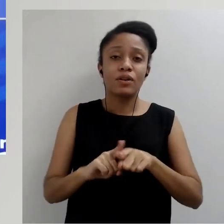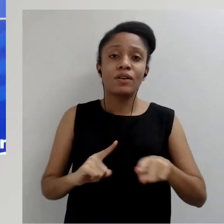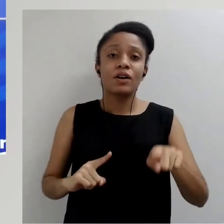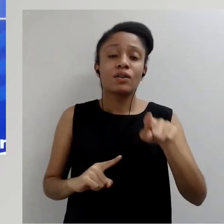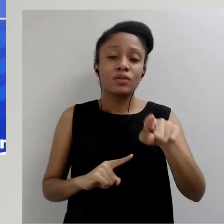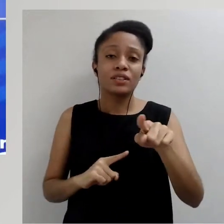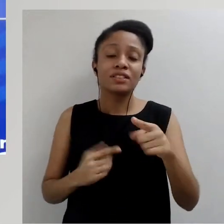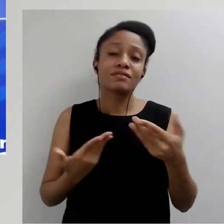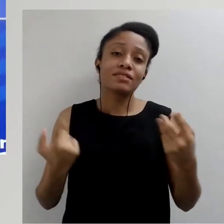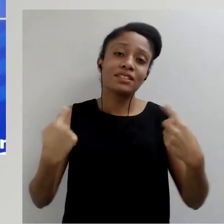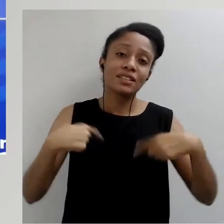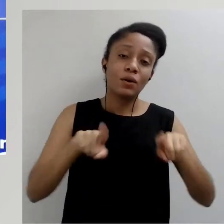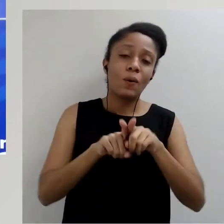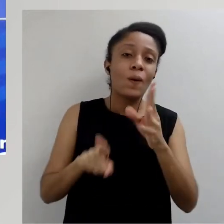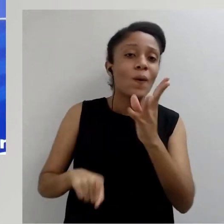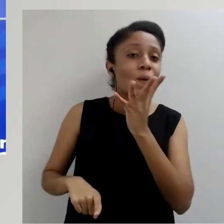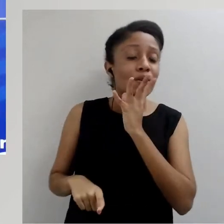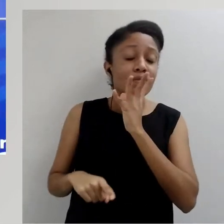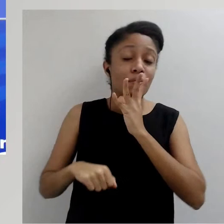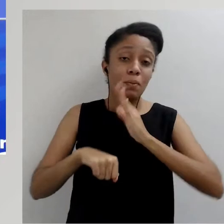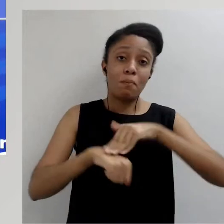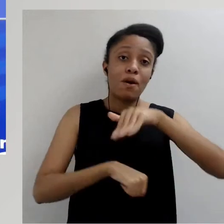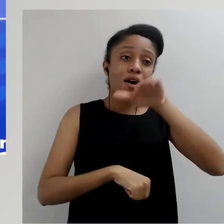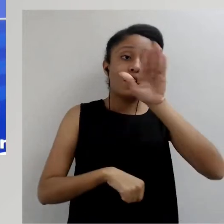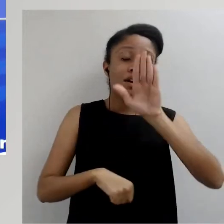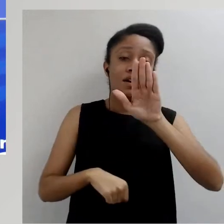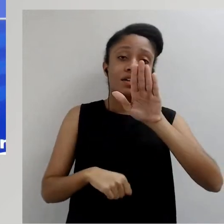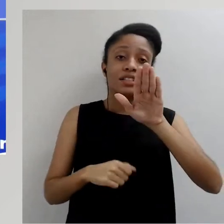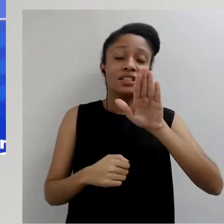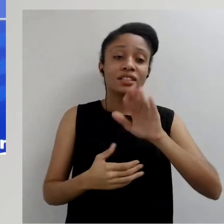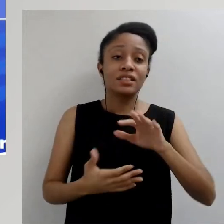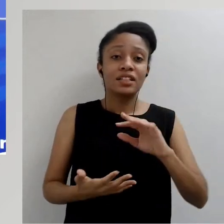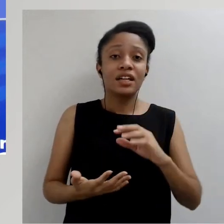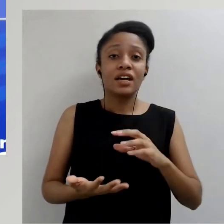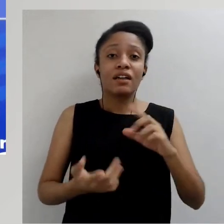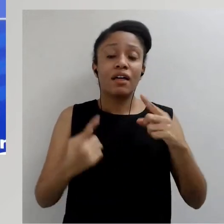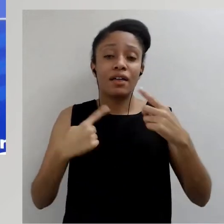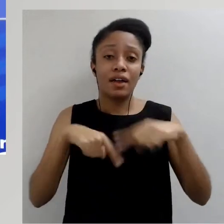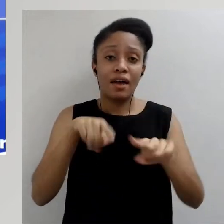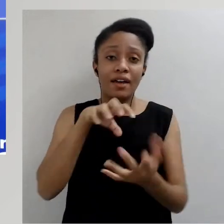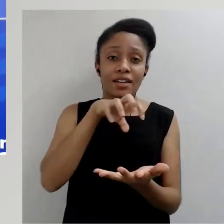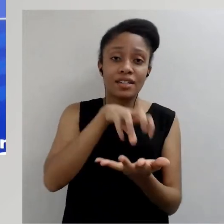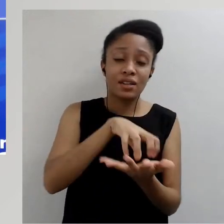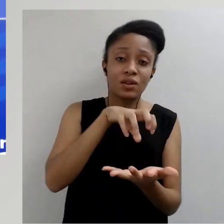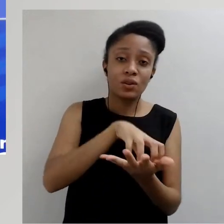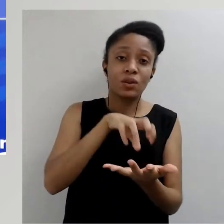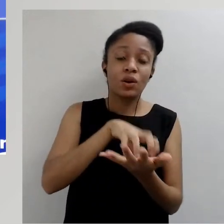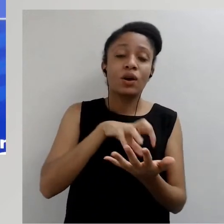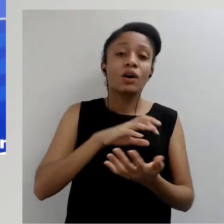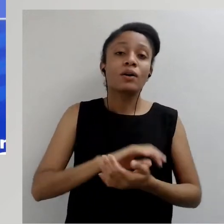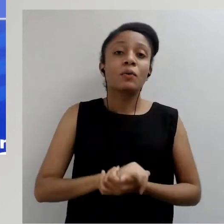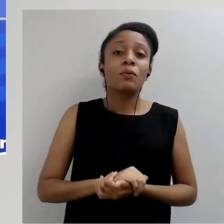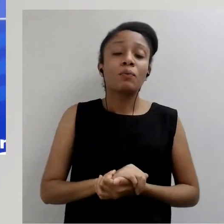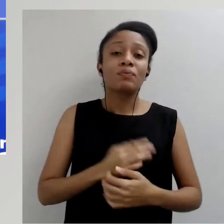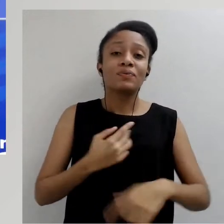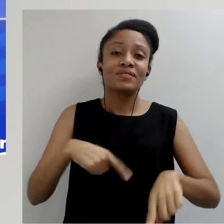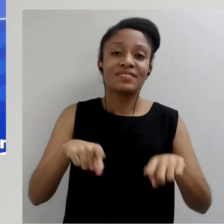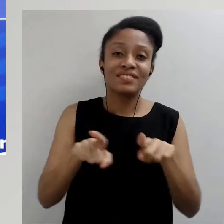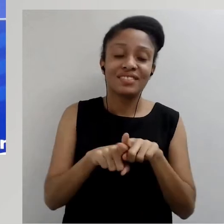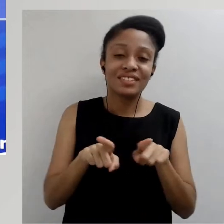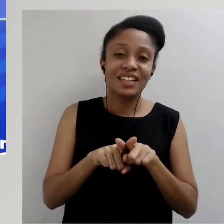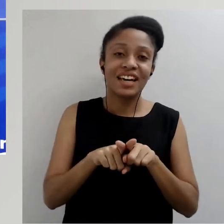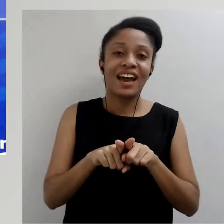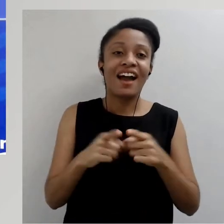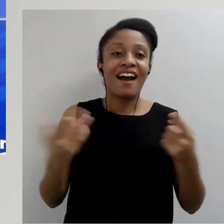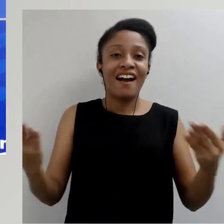And I believe that for you to have a bigger knowledge of your client's profile, so